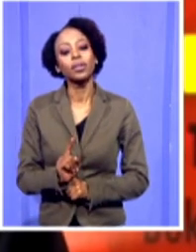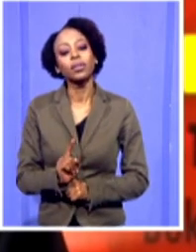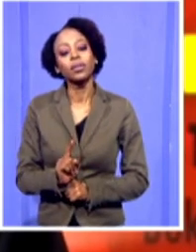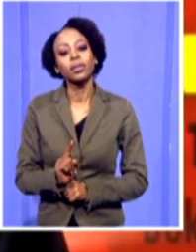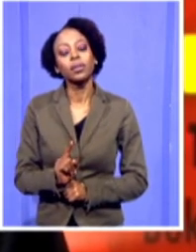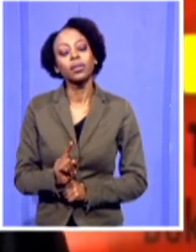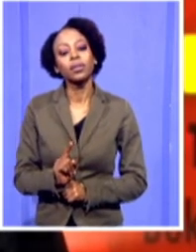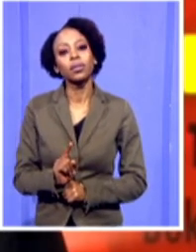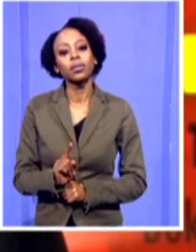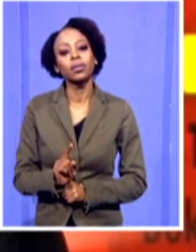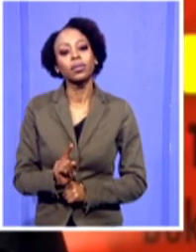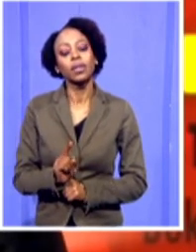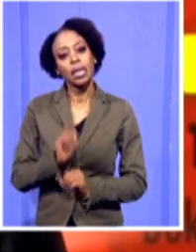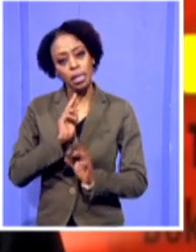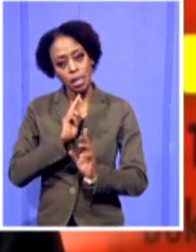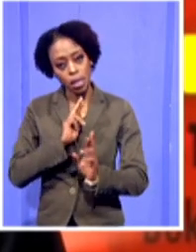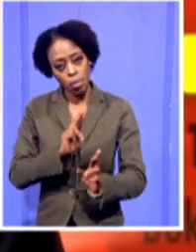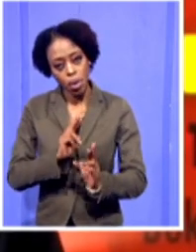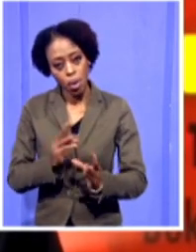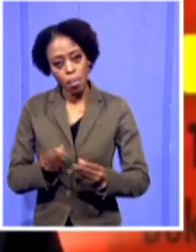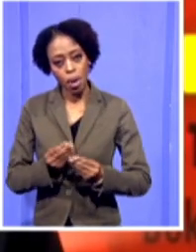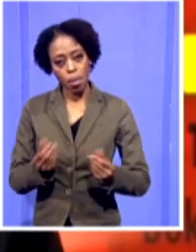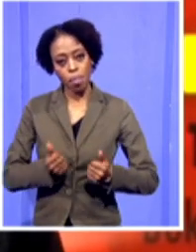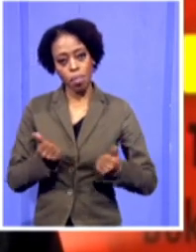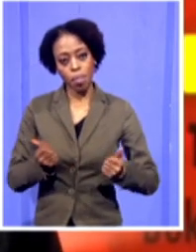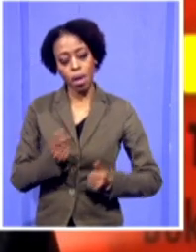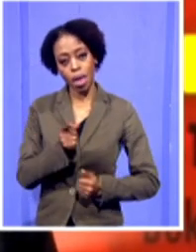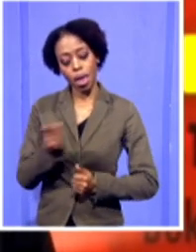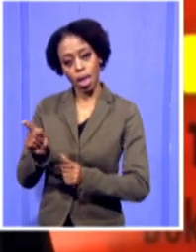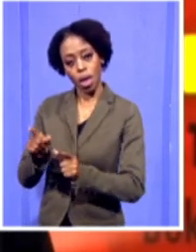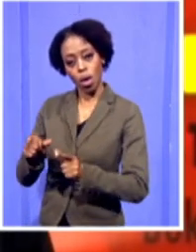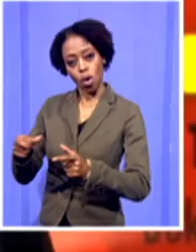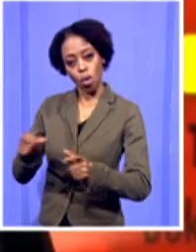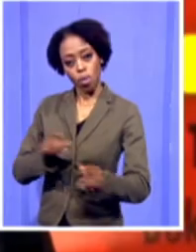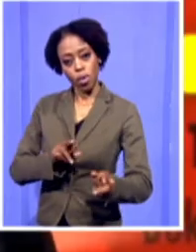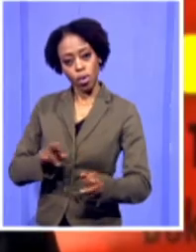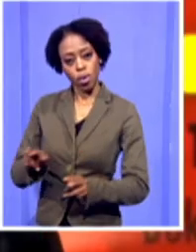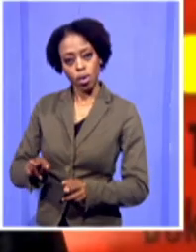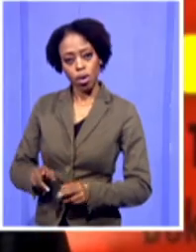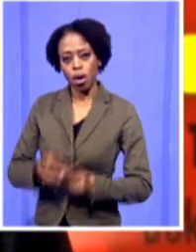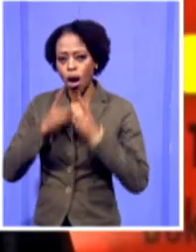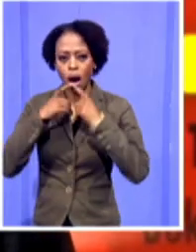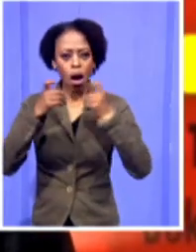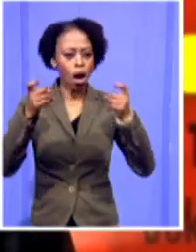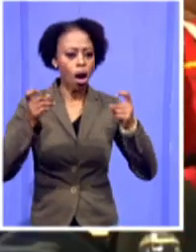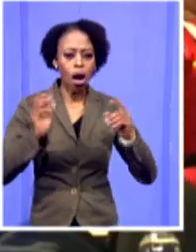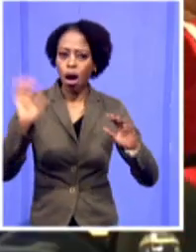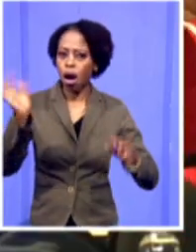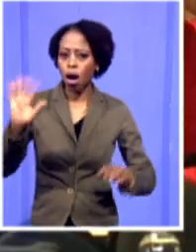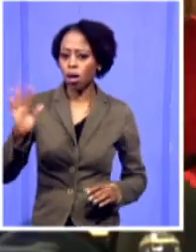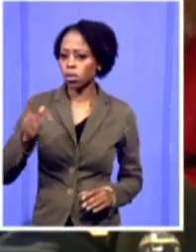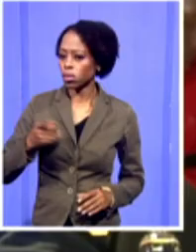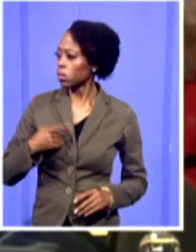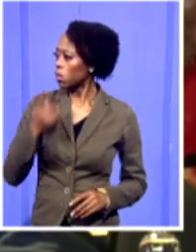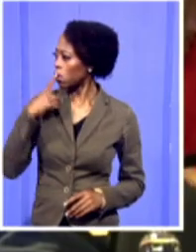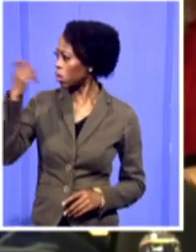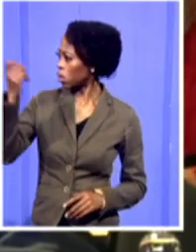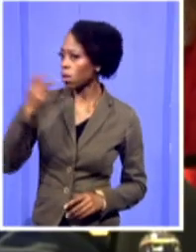We will get the report when the steering committee is ready. You don't need to howl